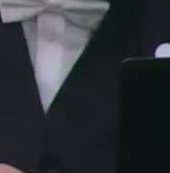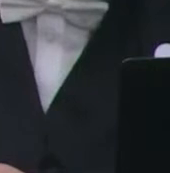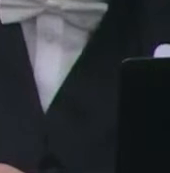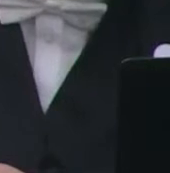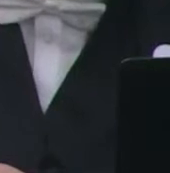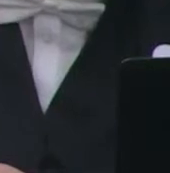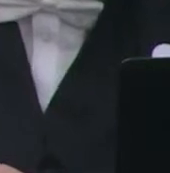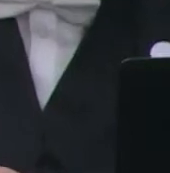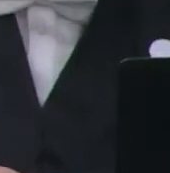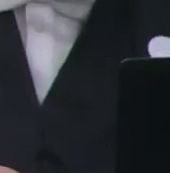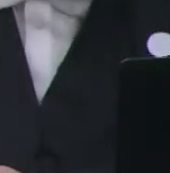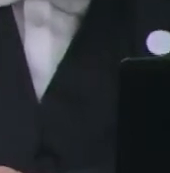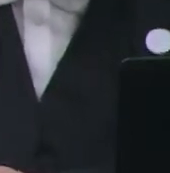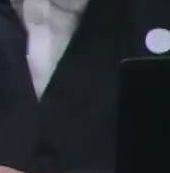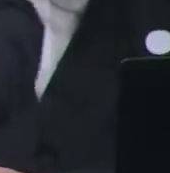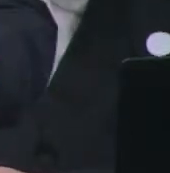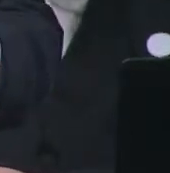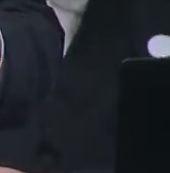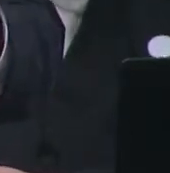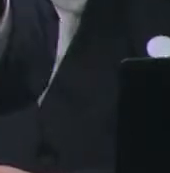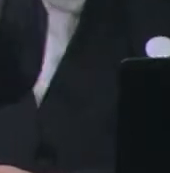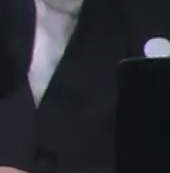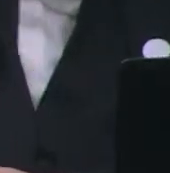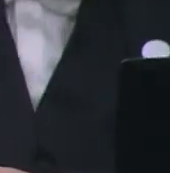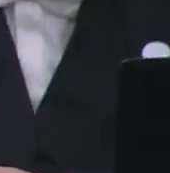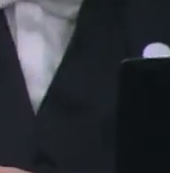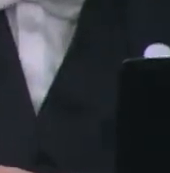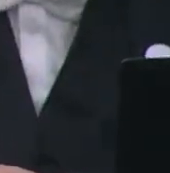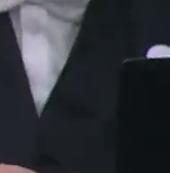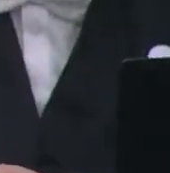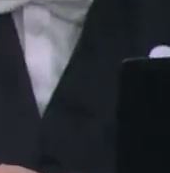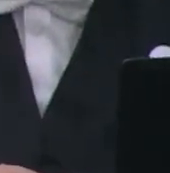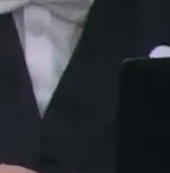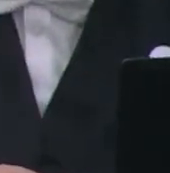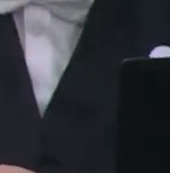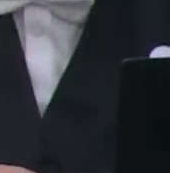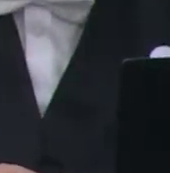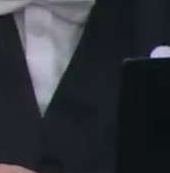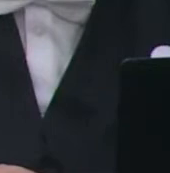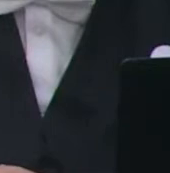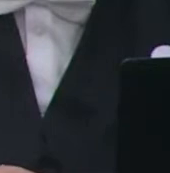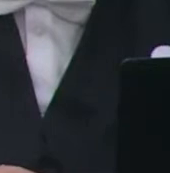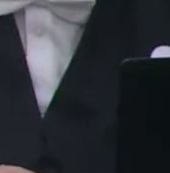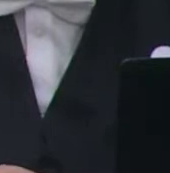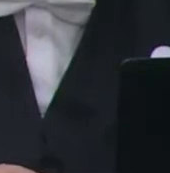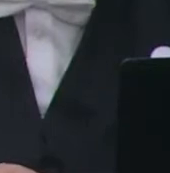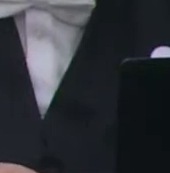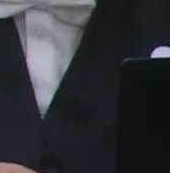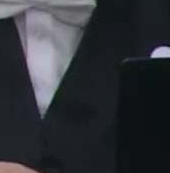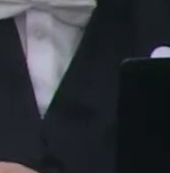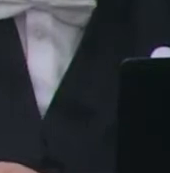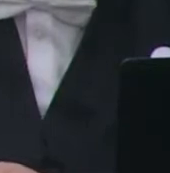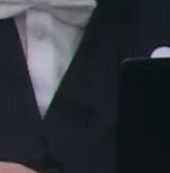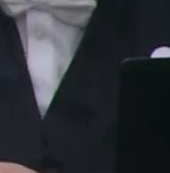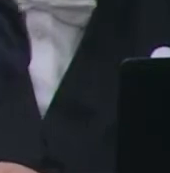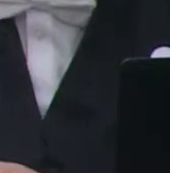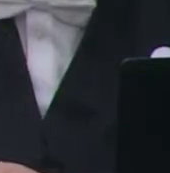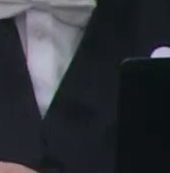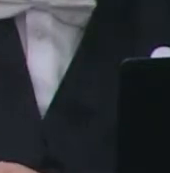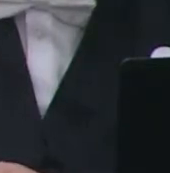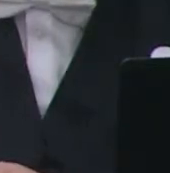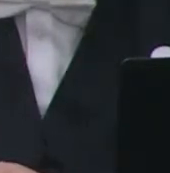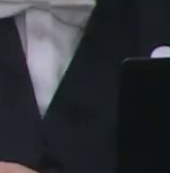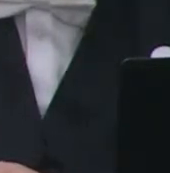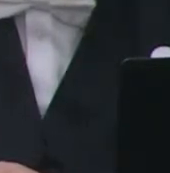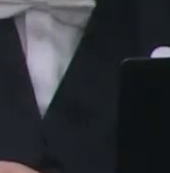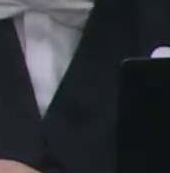state-owned enterprises. And we firmly believe that through having this type of structure, we would be able to do so. If nothing